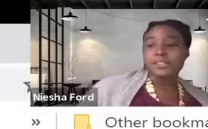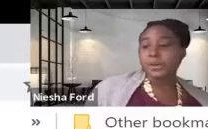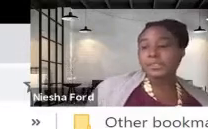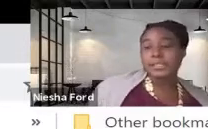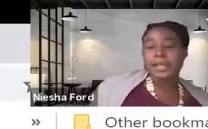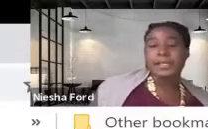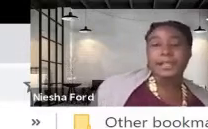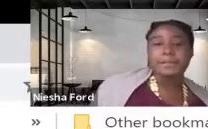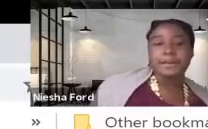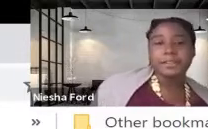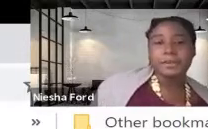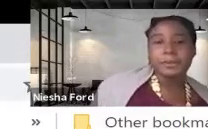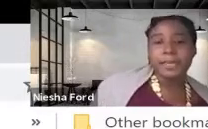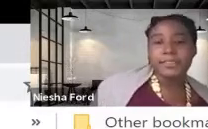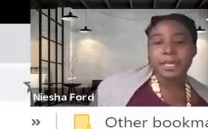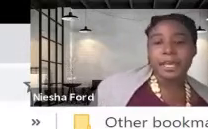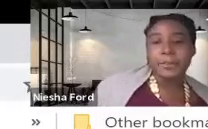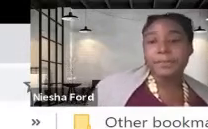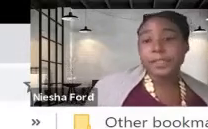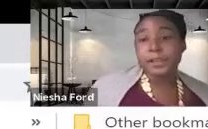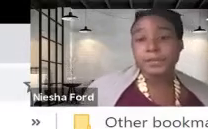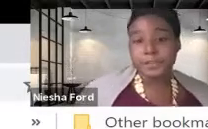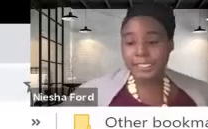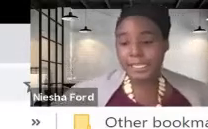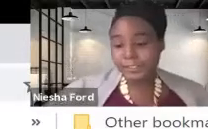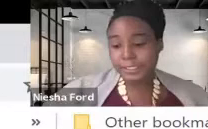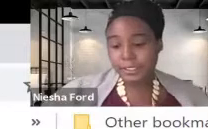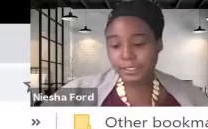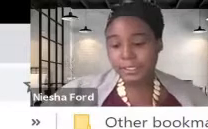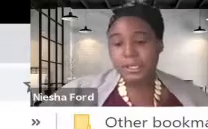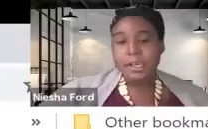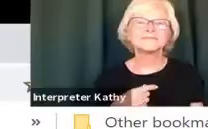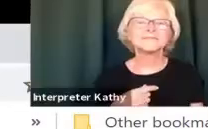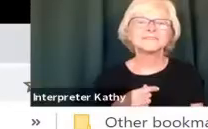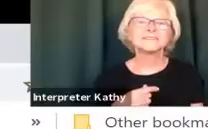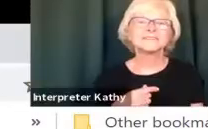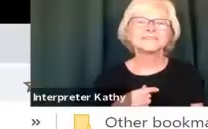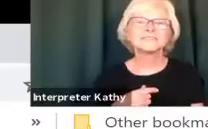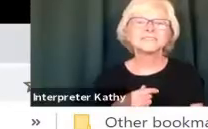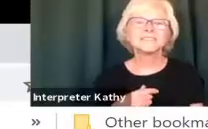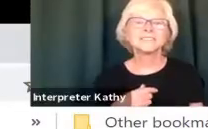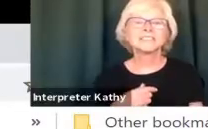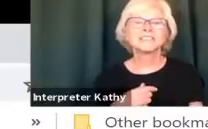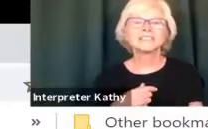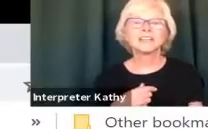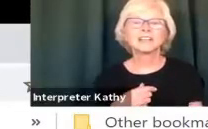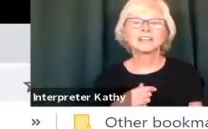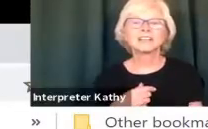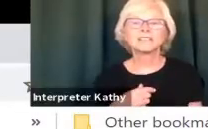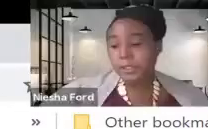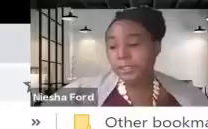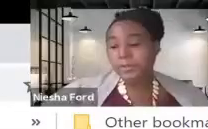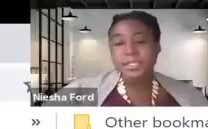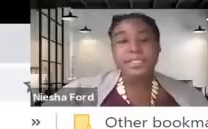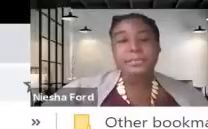that, I just wanted to kind of give a little bit of a plug for the Taylor Center. So in an ideal scenario,